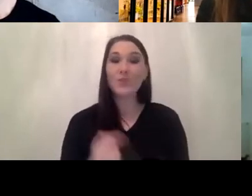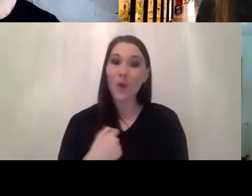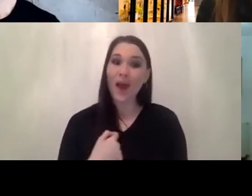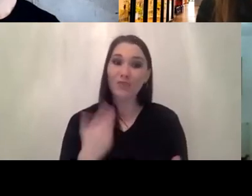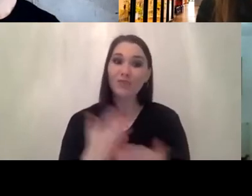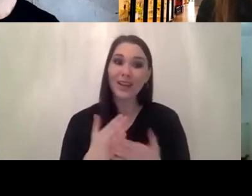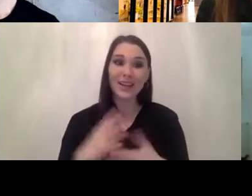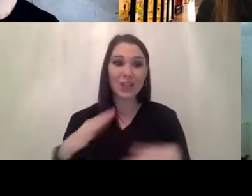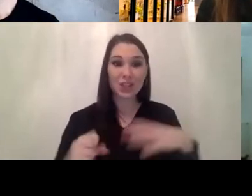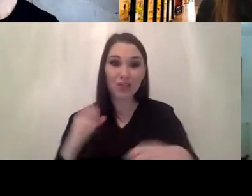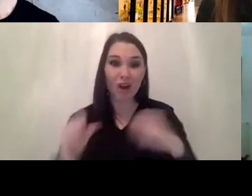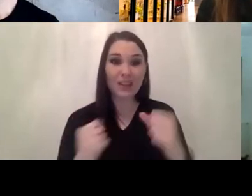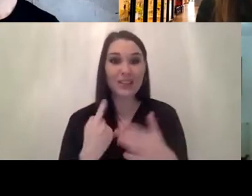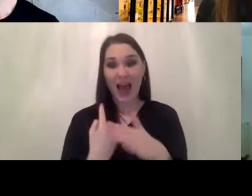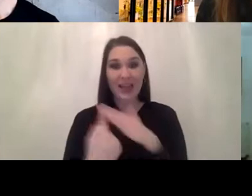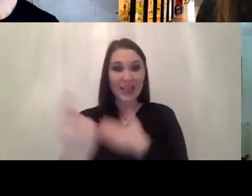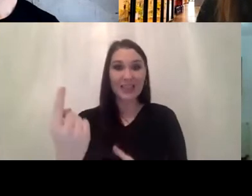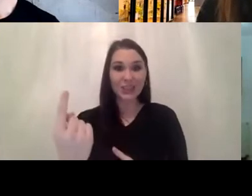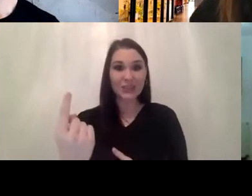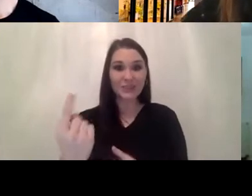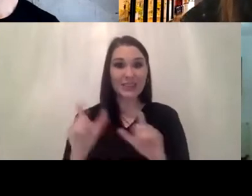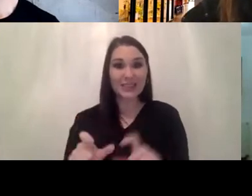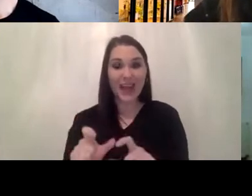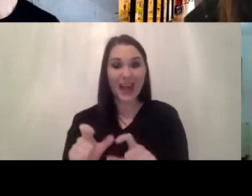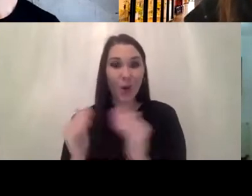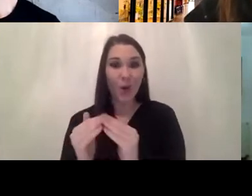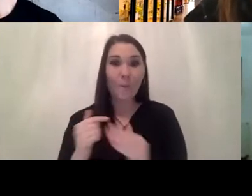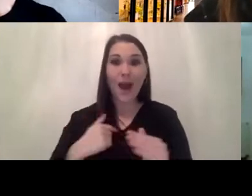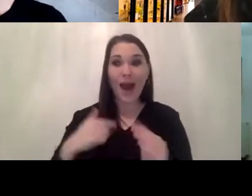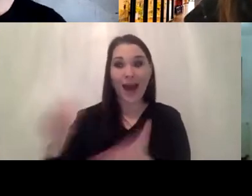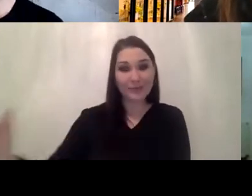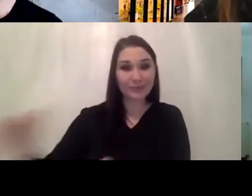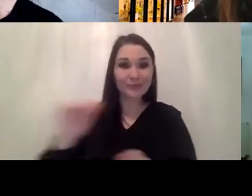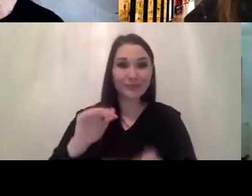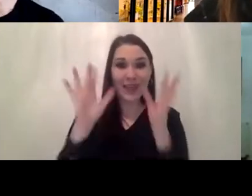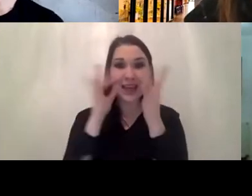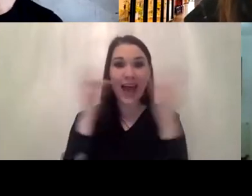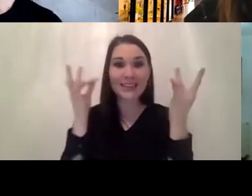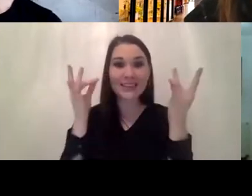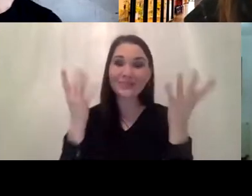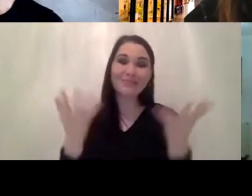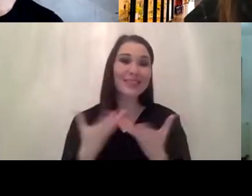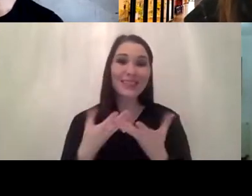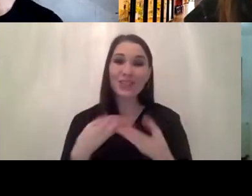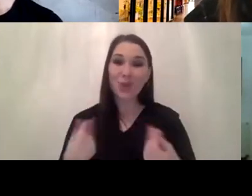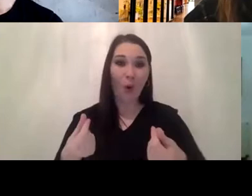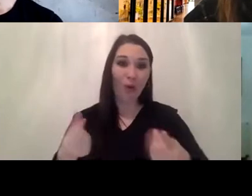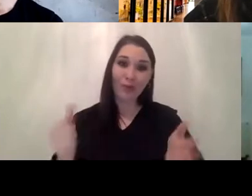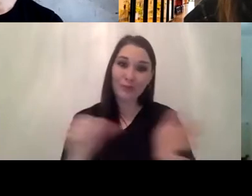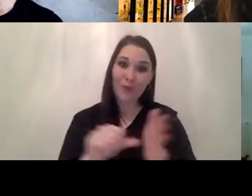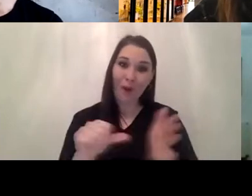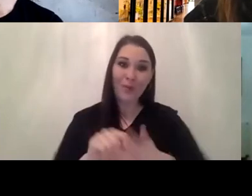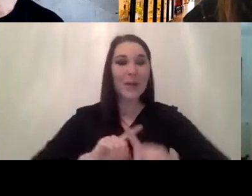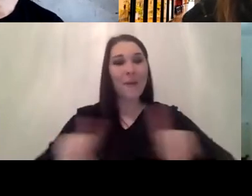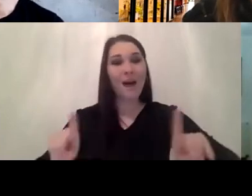struggled with the isolation. I got a cat. Didn't solve everything, but it definitely helped. But I think